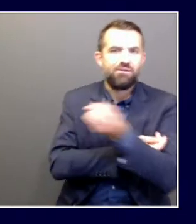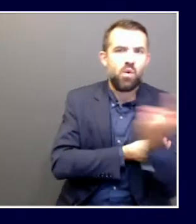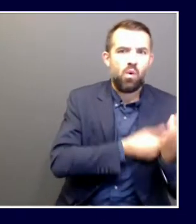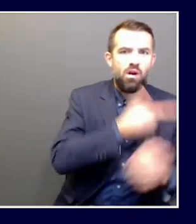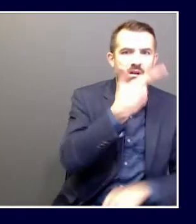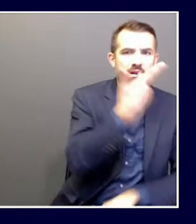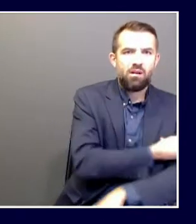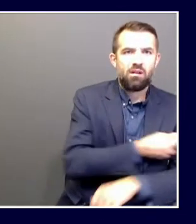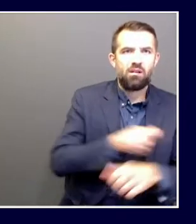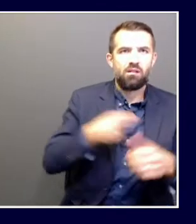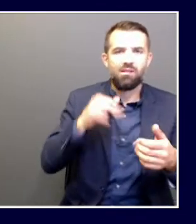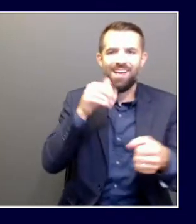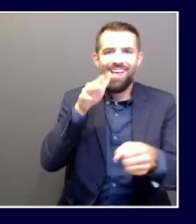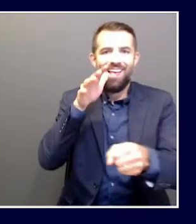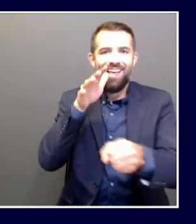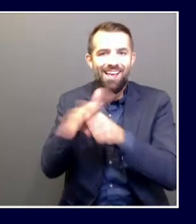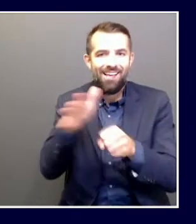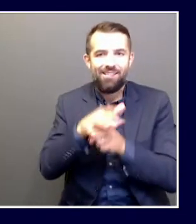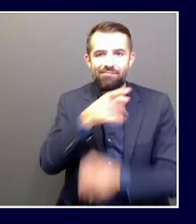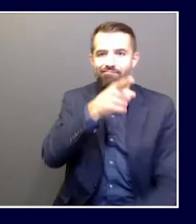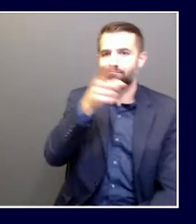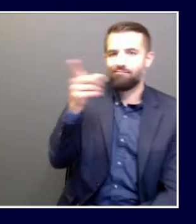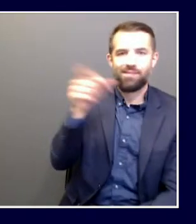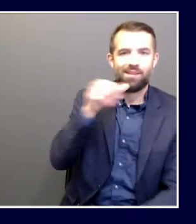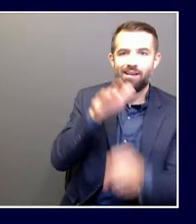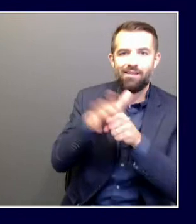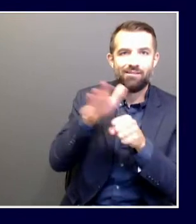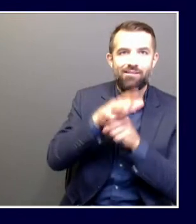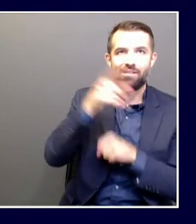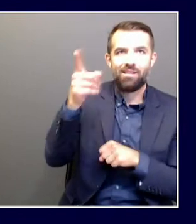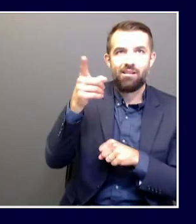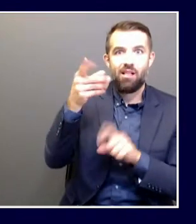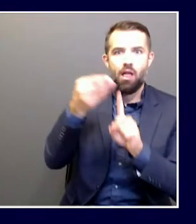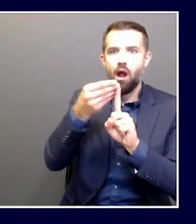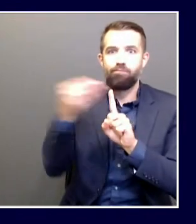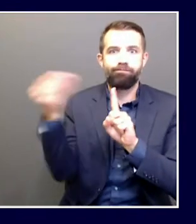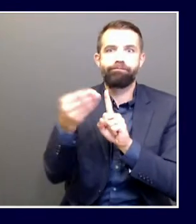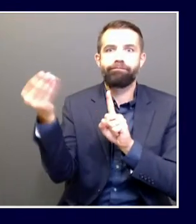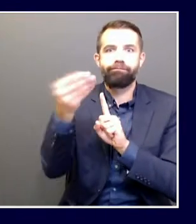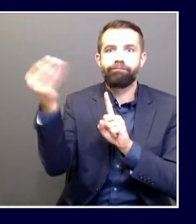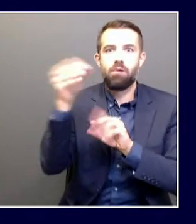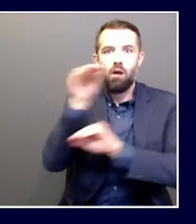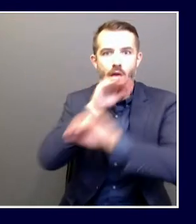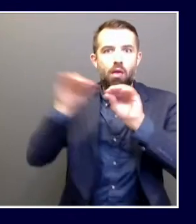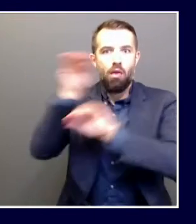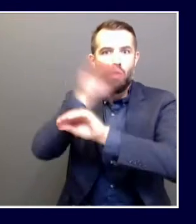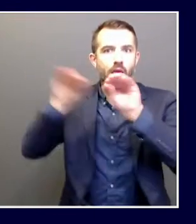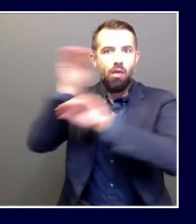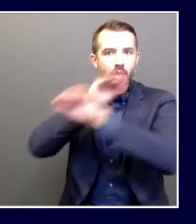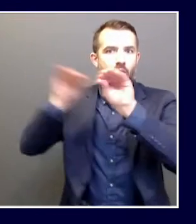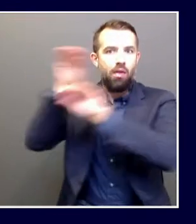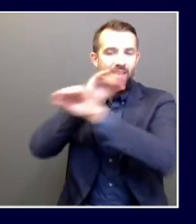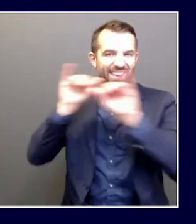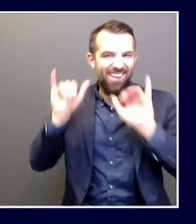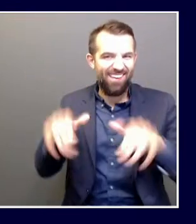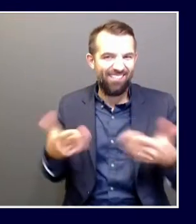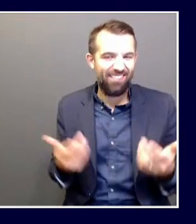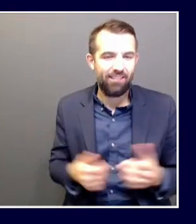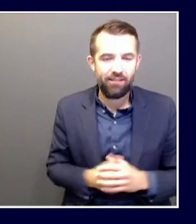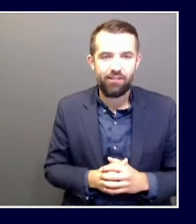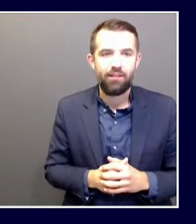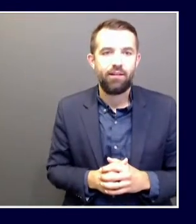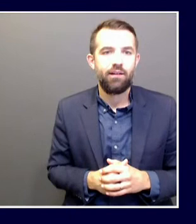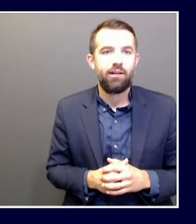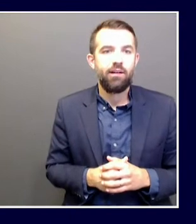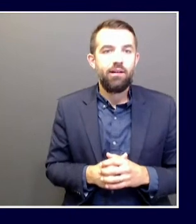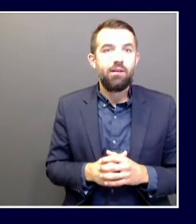I'll just add that when we look at our numbers, we feel very proud of how far we've gotten, but there's further to go. Just yesterday, I was looking at